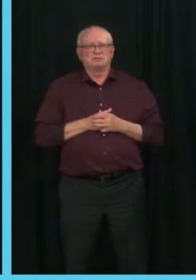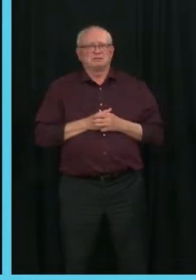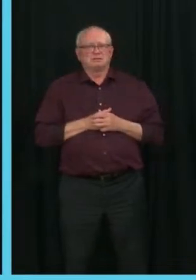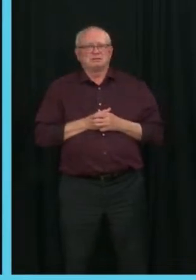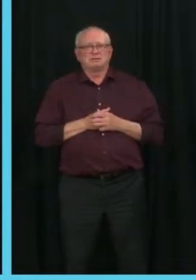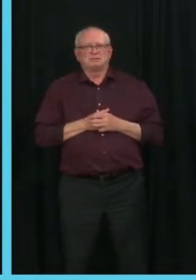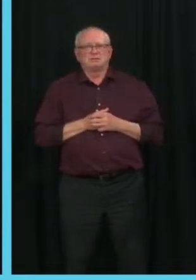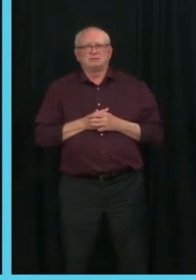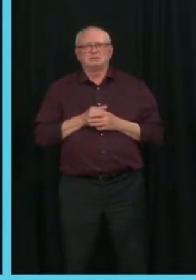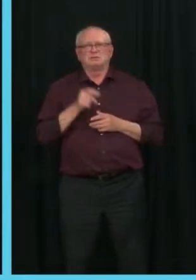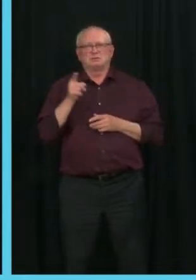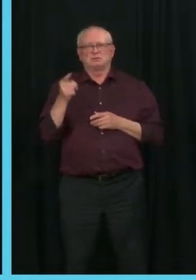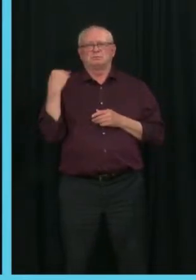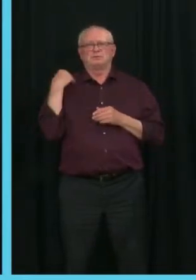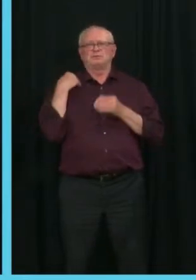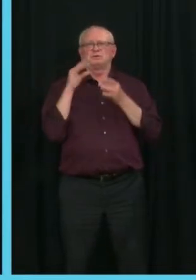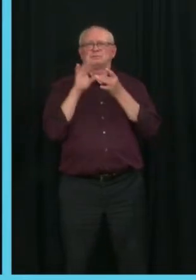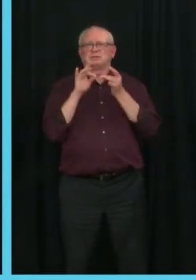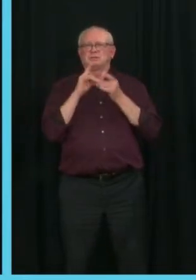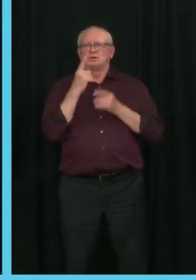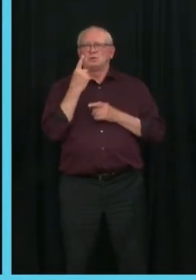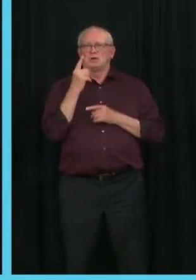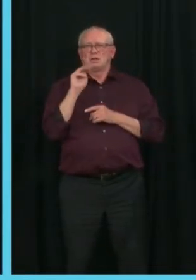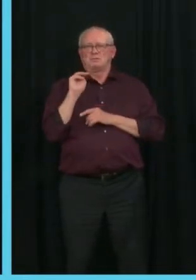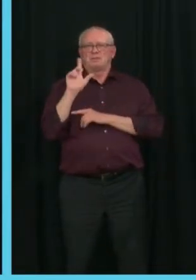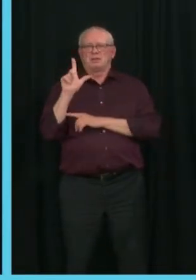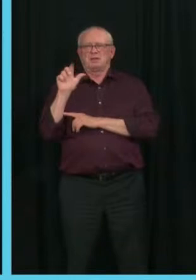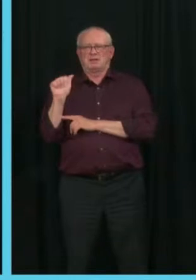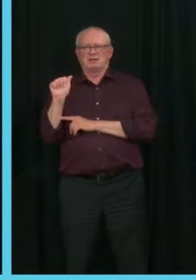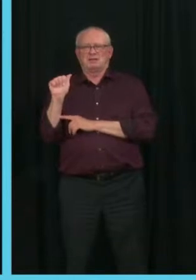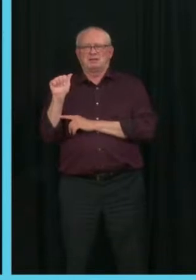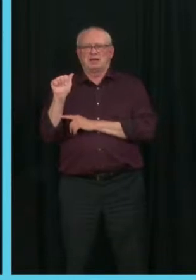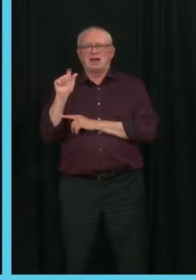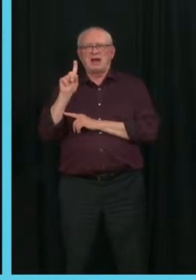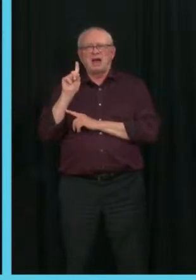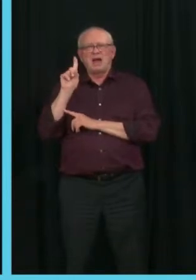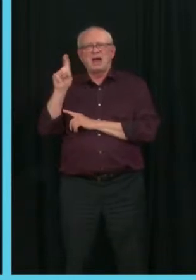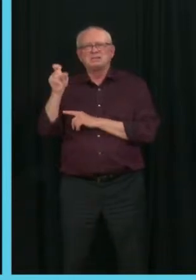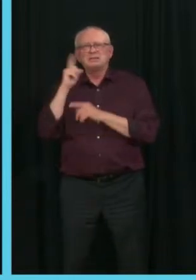for a leadership review, who is now a former MLA because